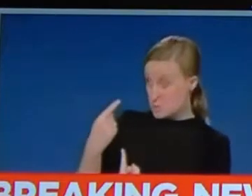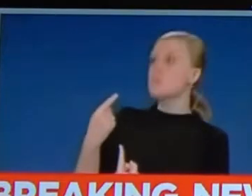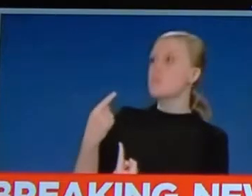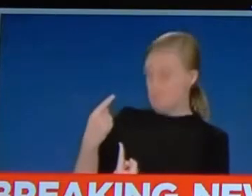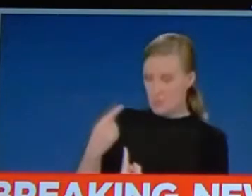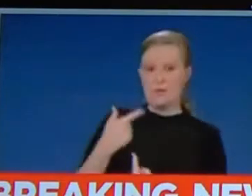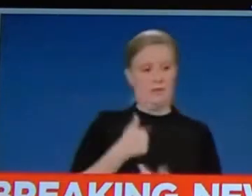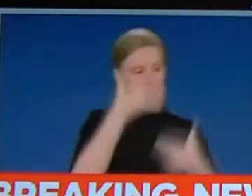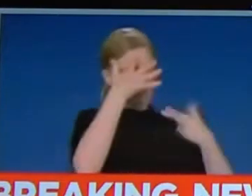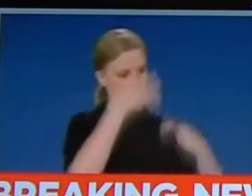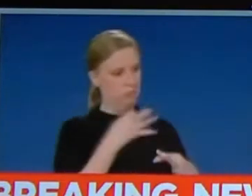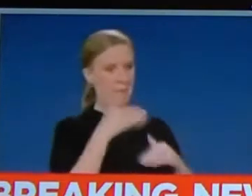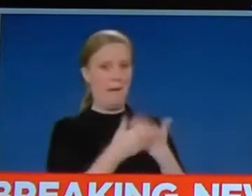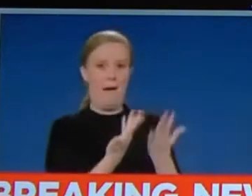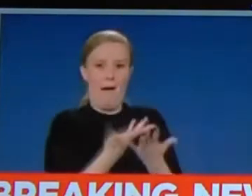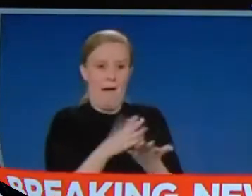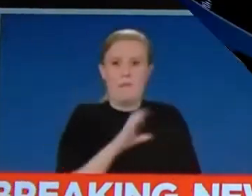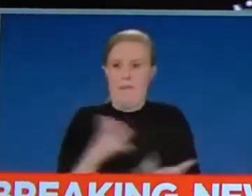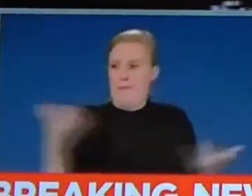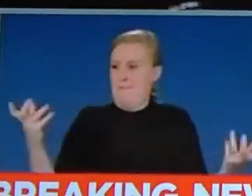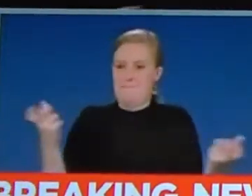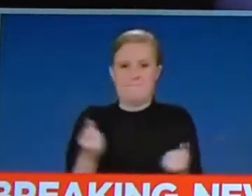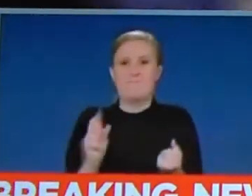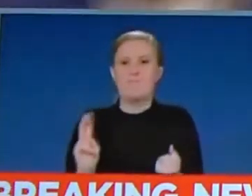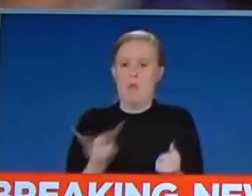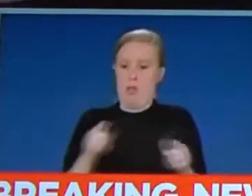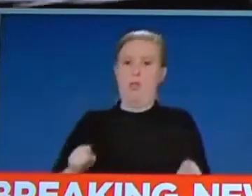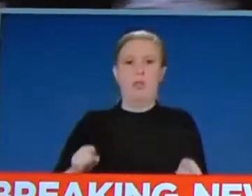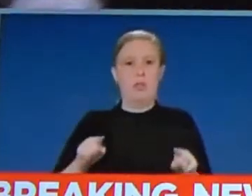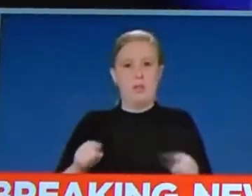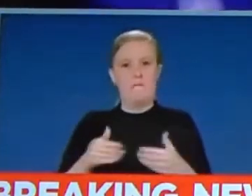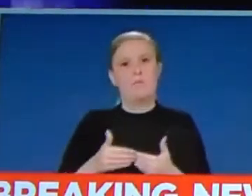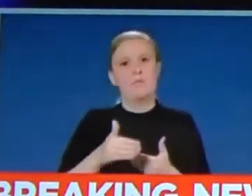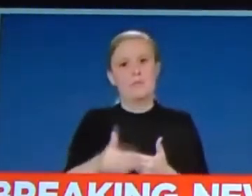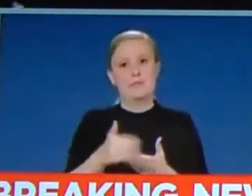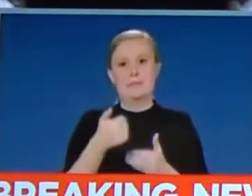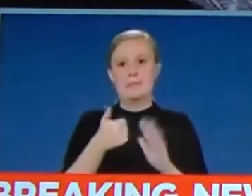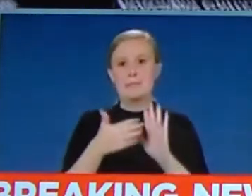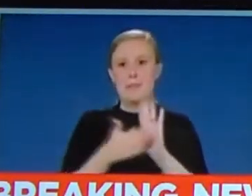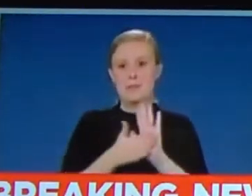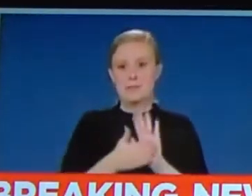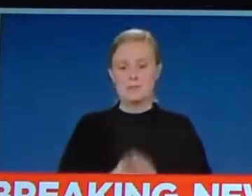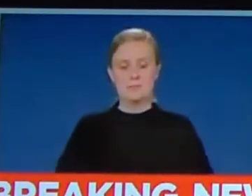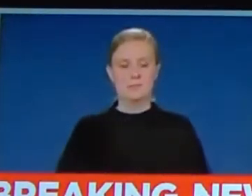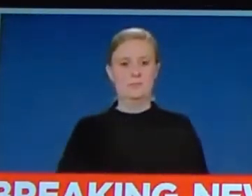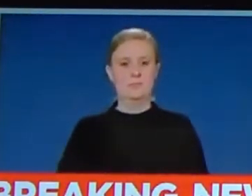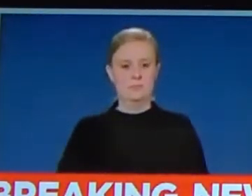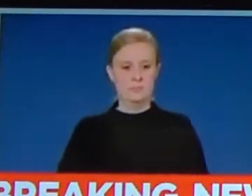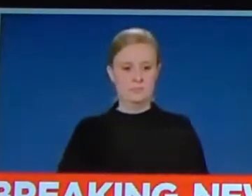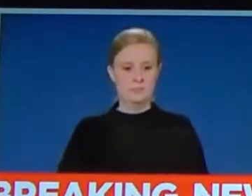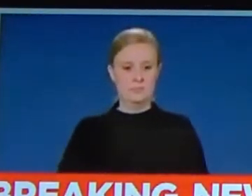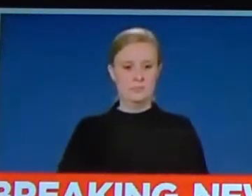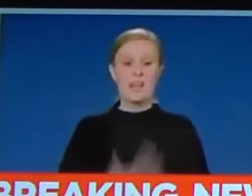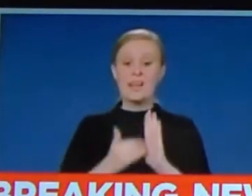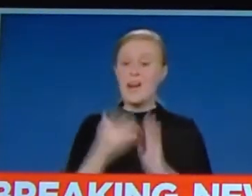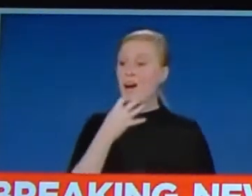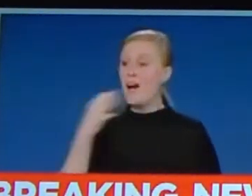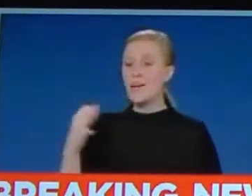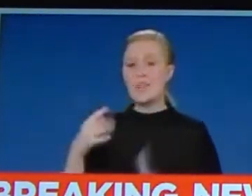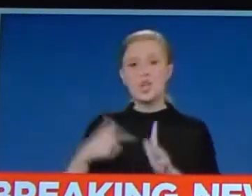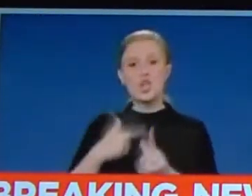functioning and viable through the next 6 months. I'm going to ask the attorney state on the issues relating to industrial